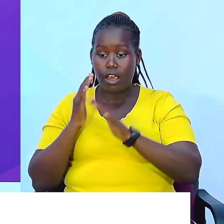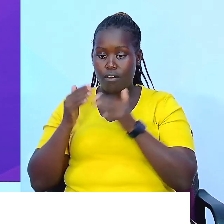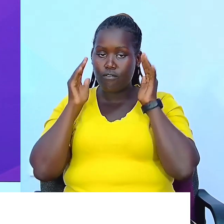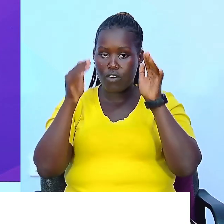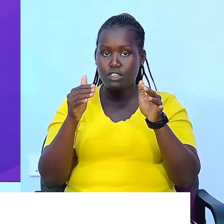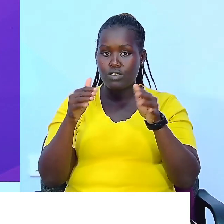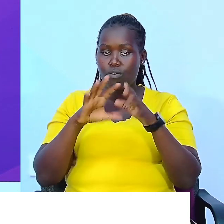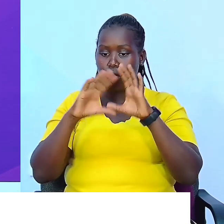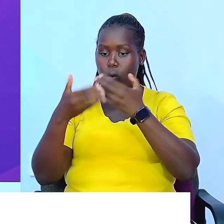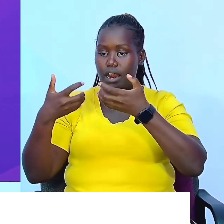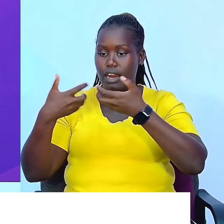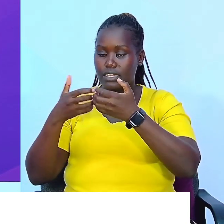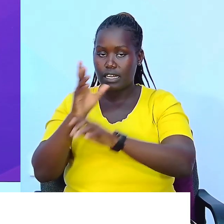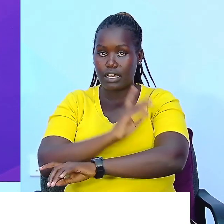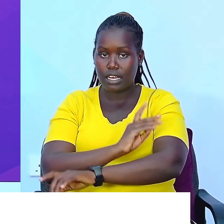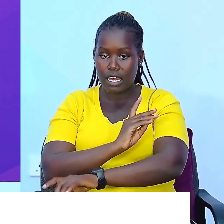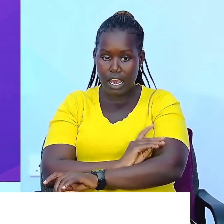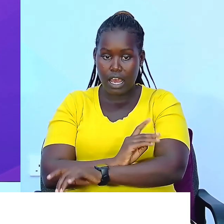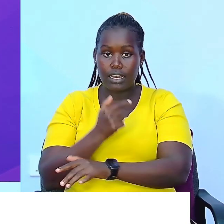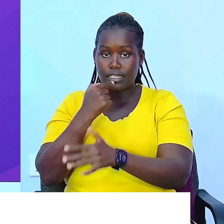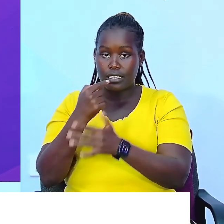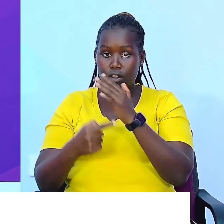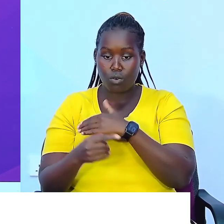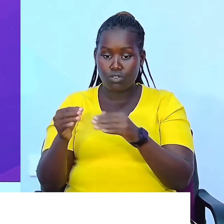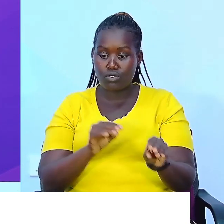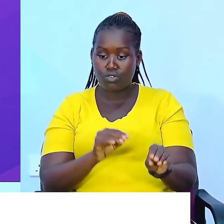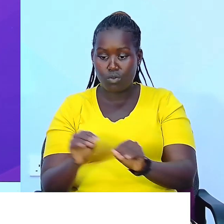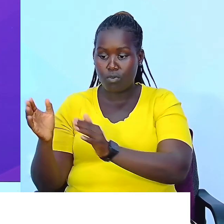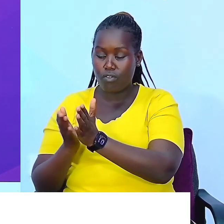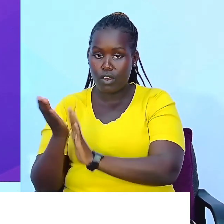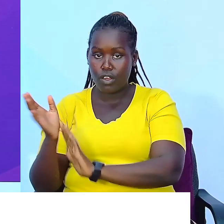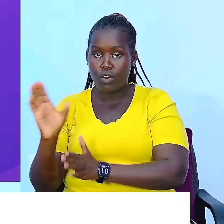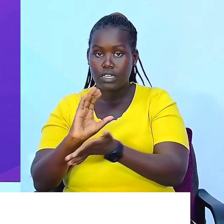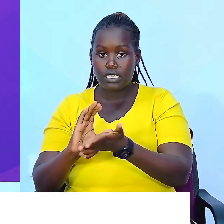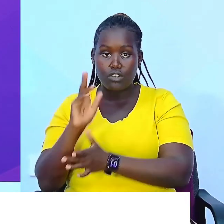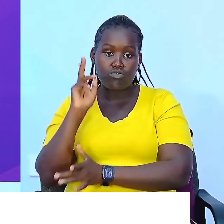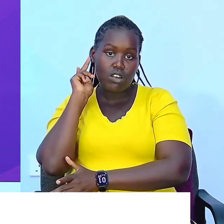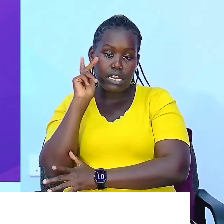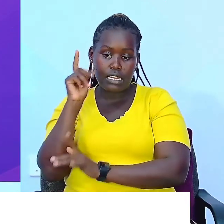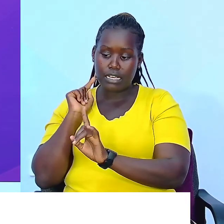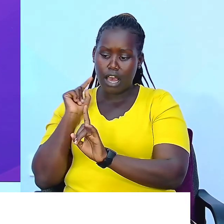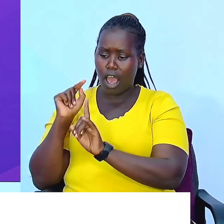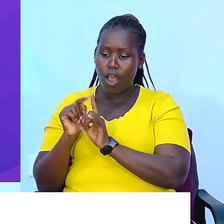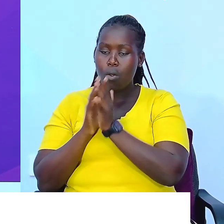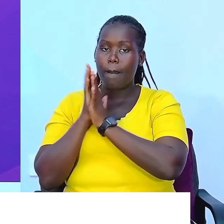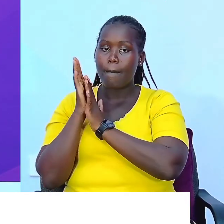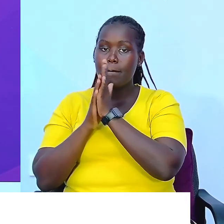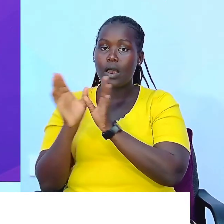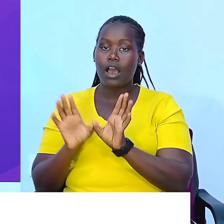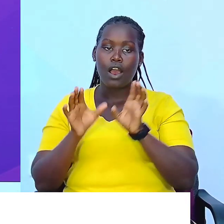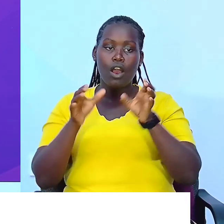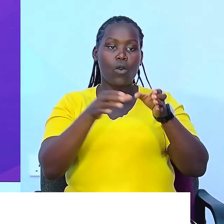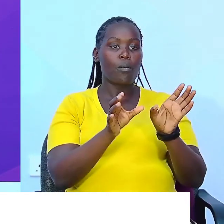Engineering Day. A parade is set to move through central Kisii, aiming to inspire communities, especially